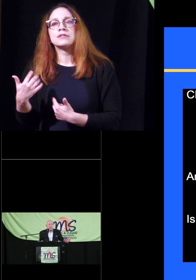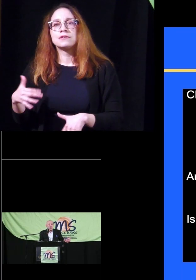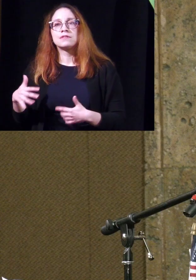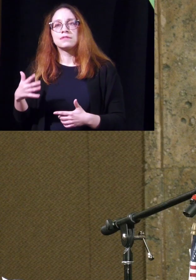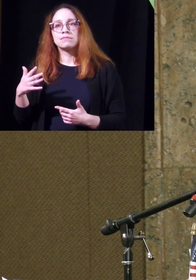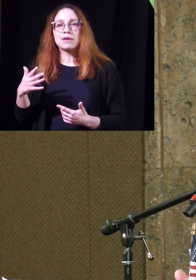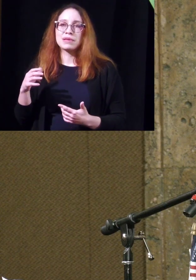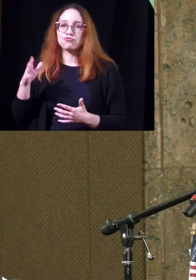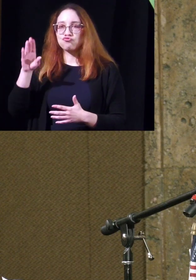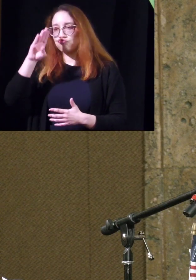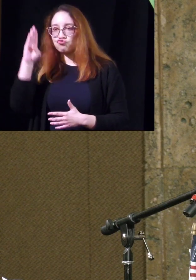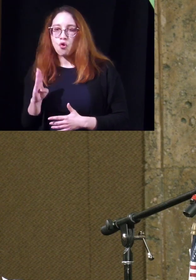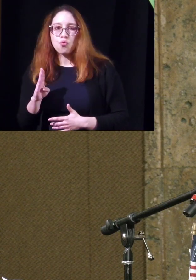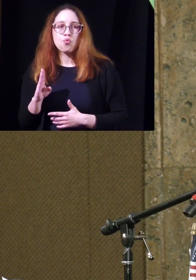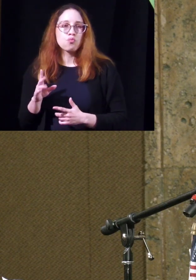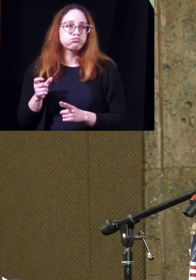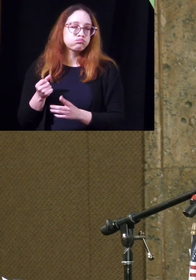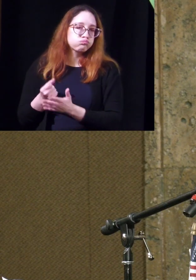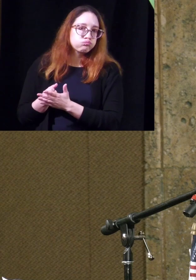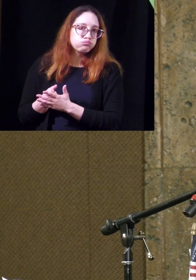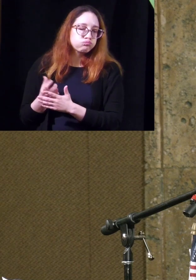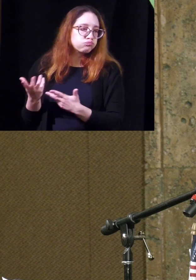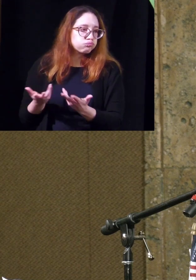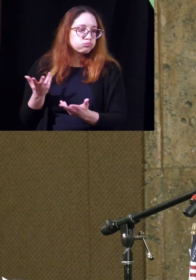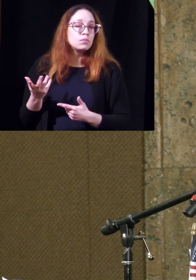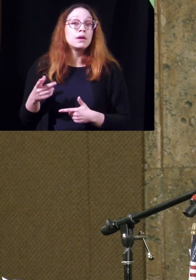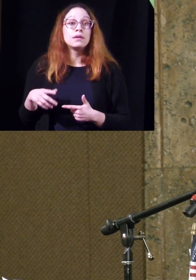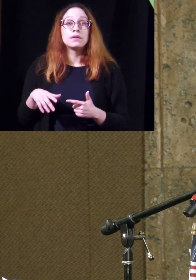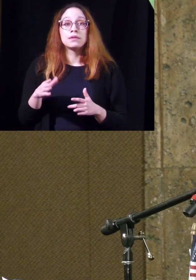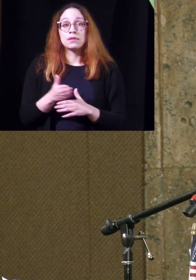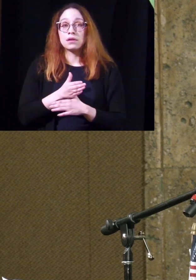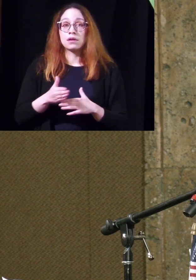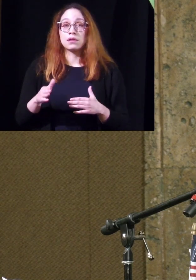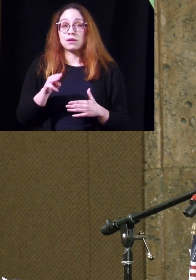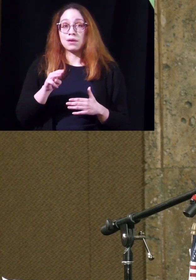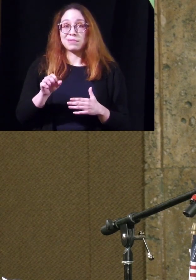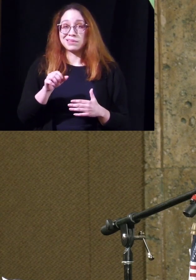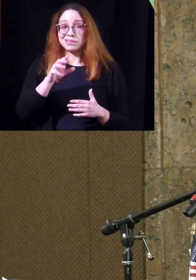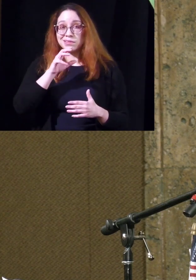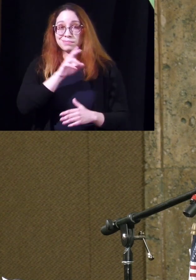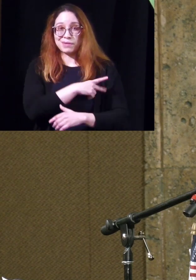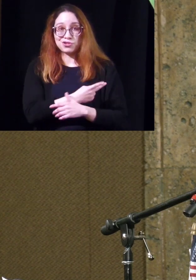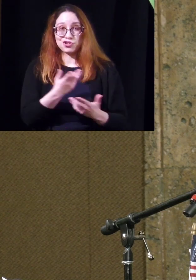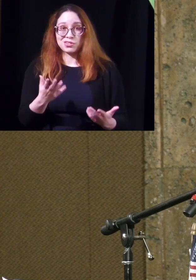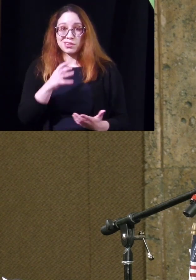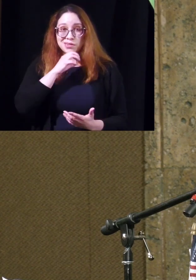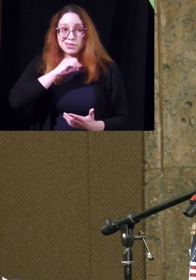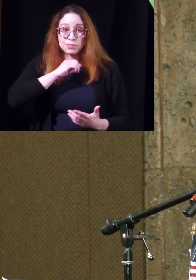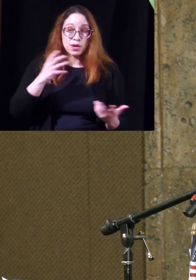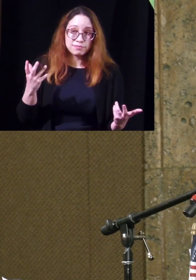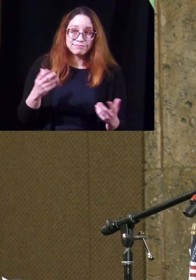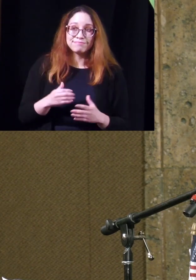a stroke or a stroke warning, for example. The average age of an MS patient in the United States now